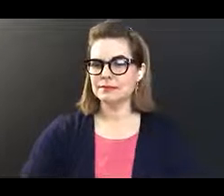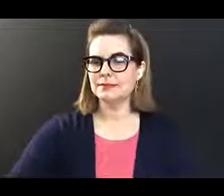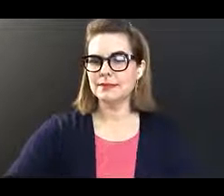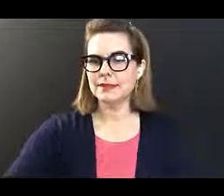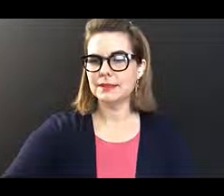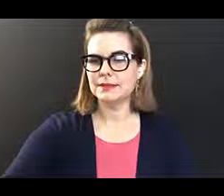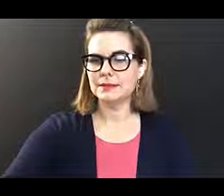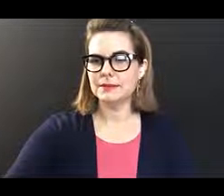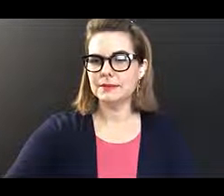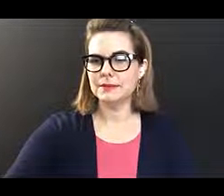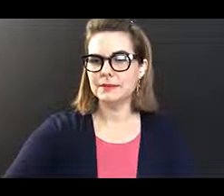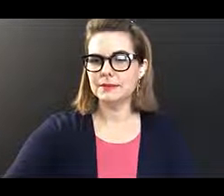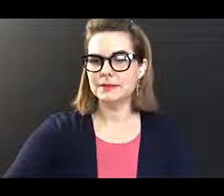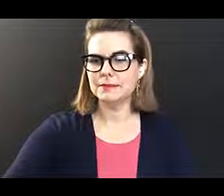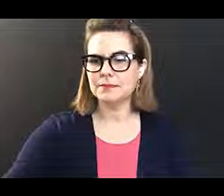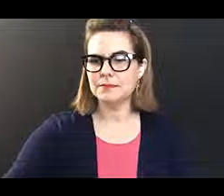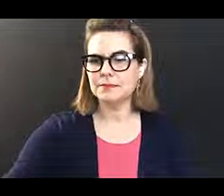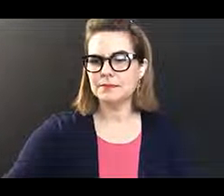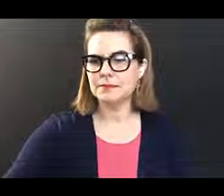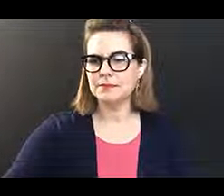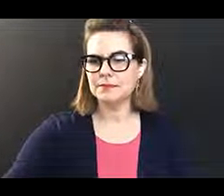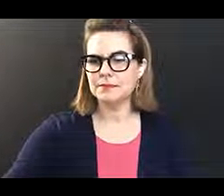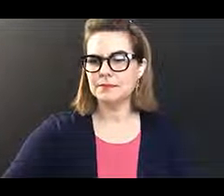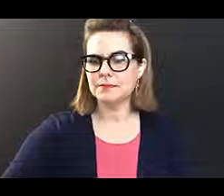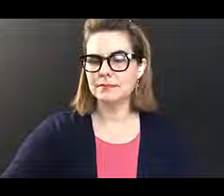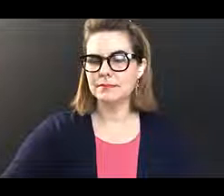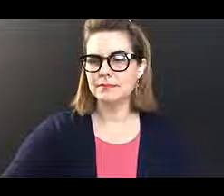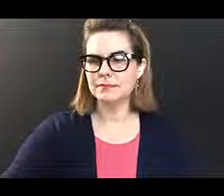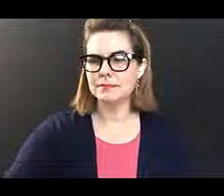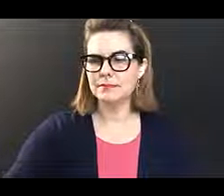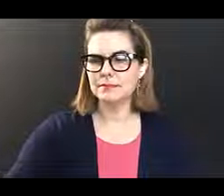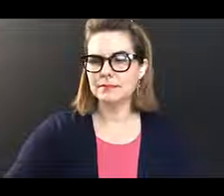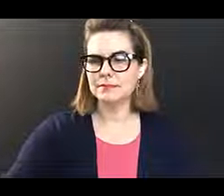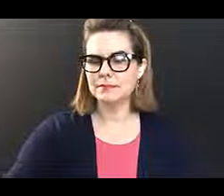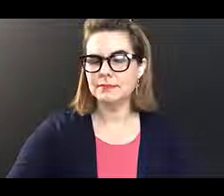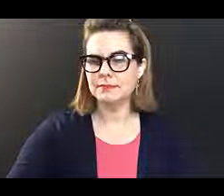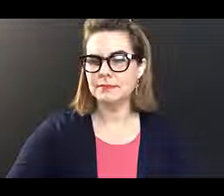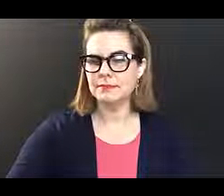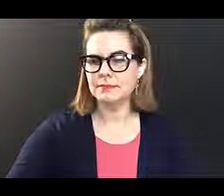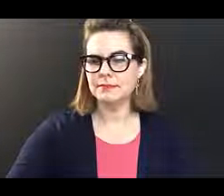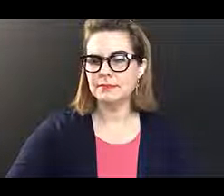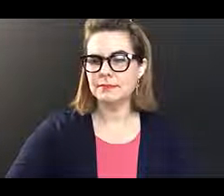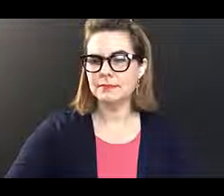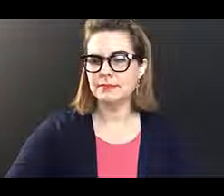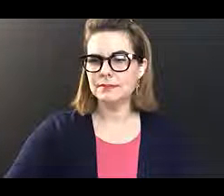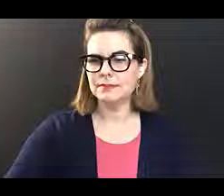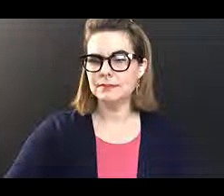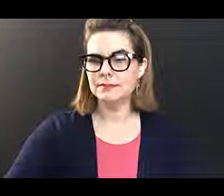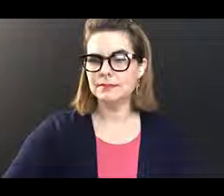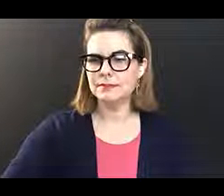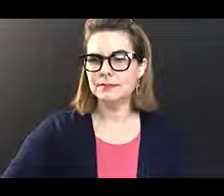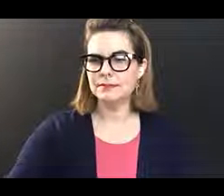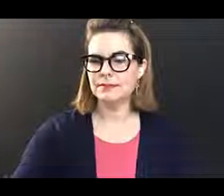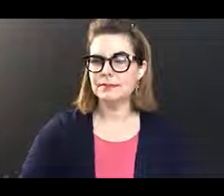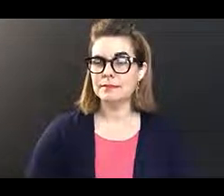So Allie, are we taking a few minutes to do the survey right now? Why don't you do one of the raffles and then we can do the survey.